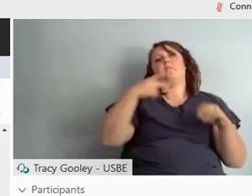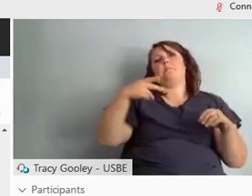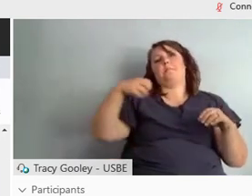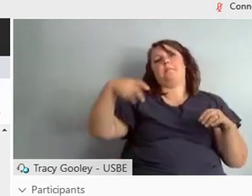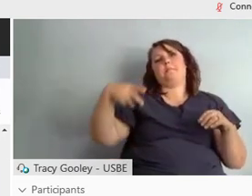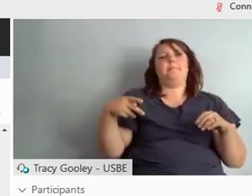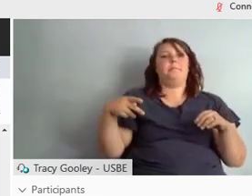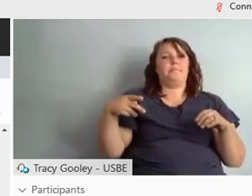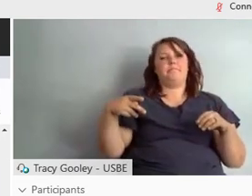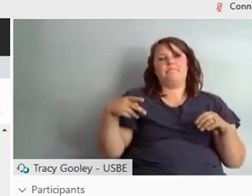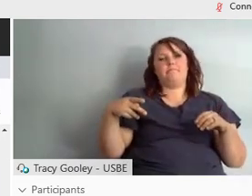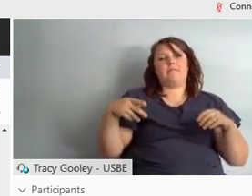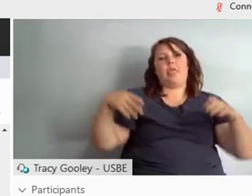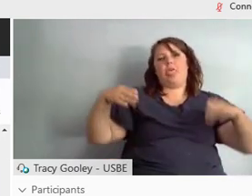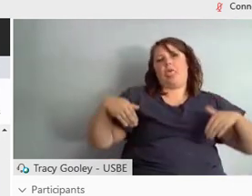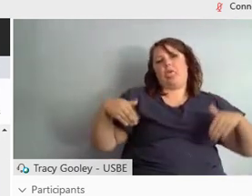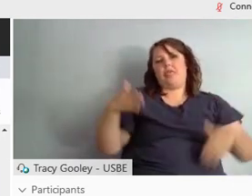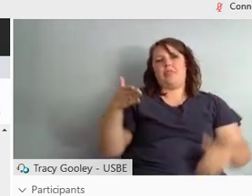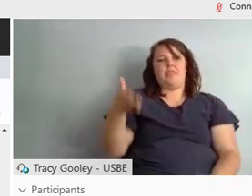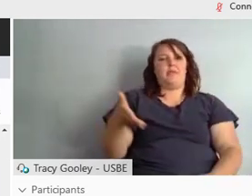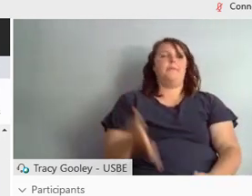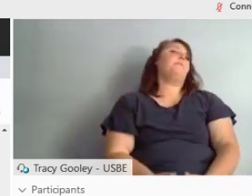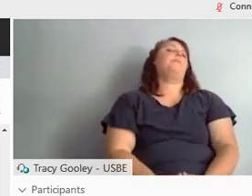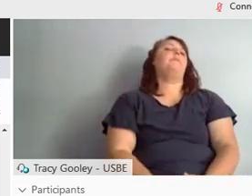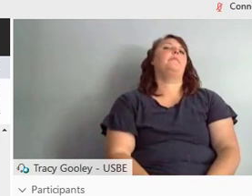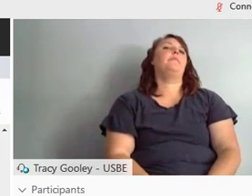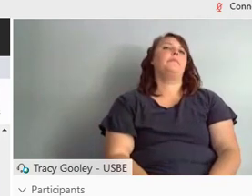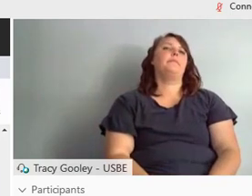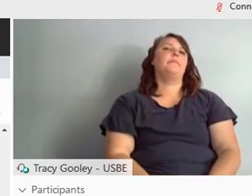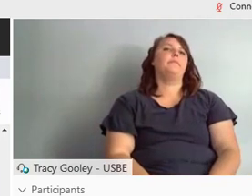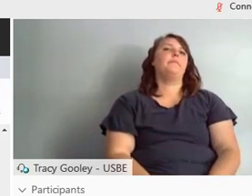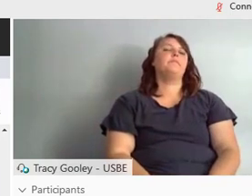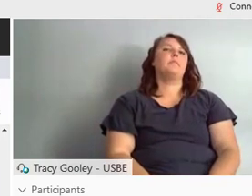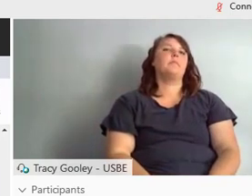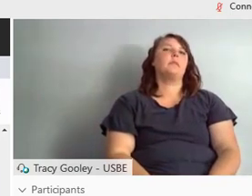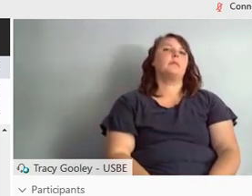for PEEP because it's not quite there yet.